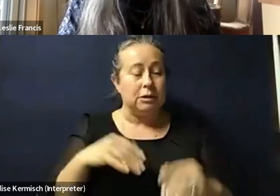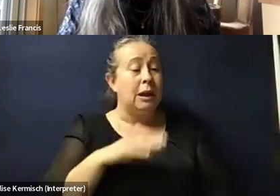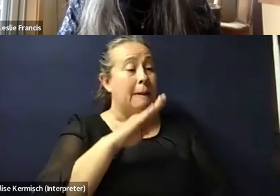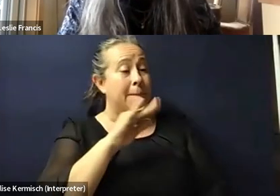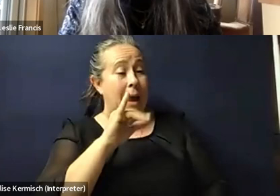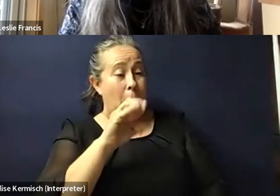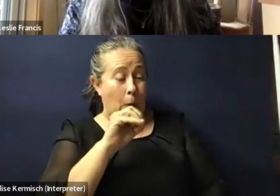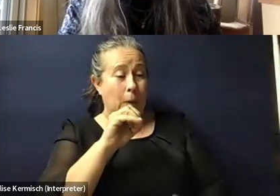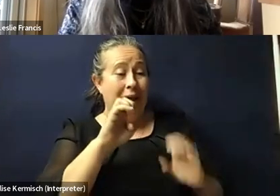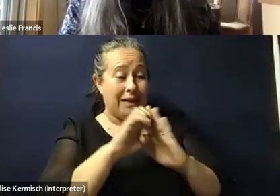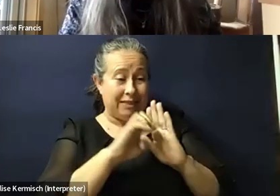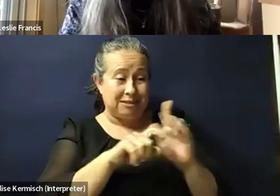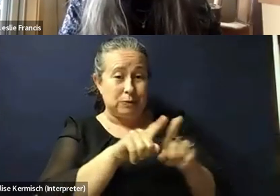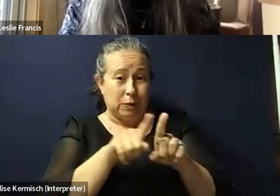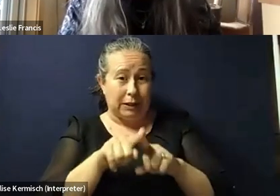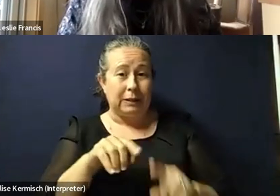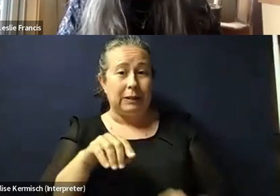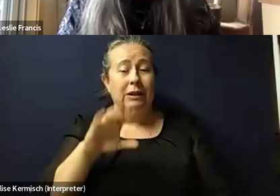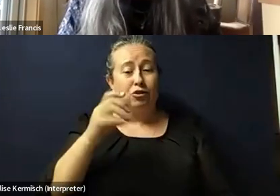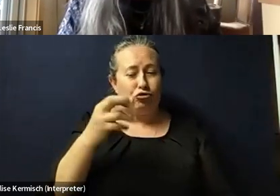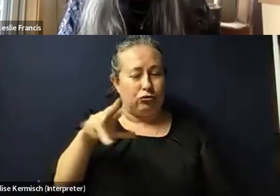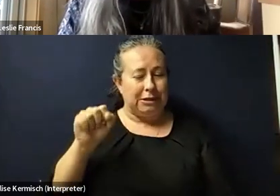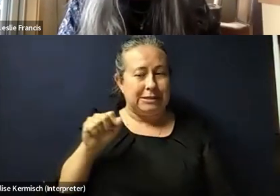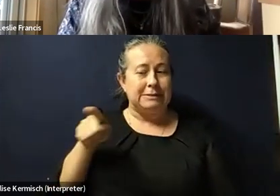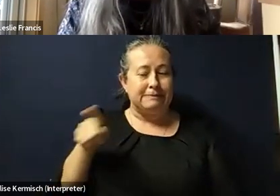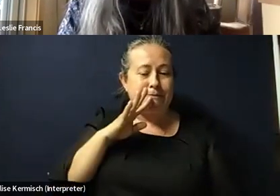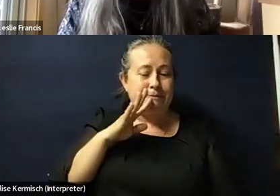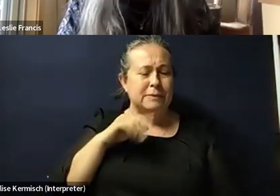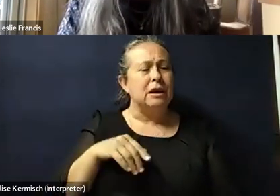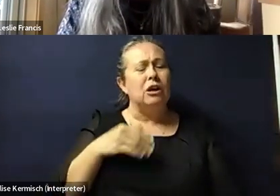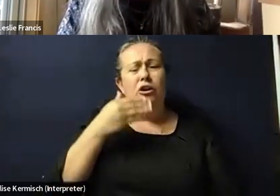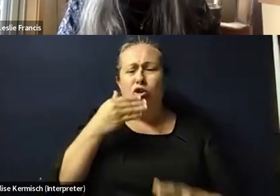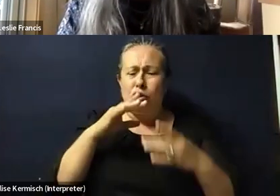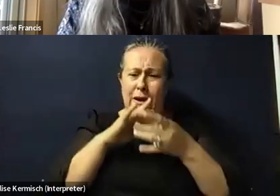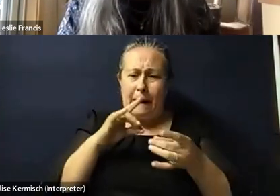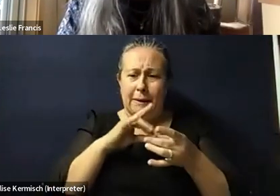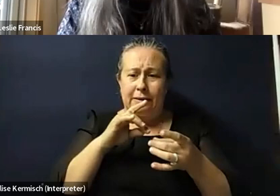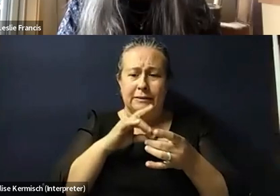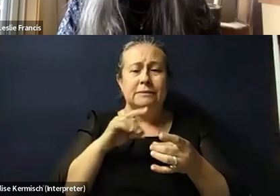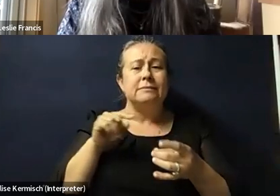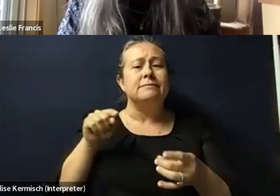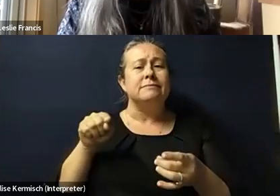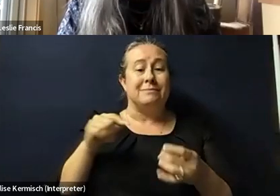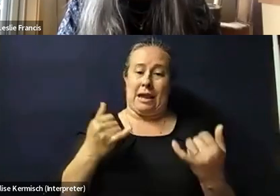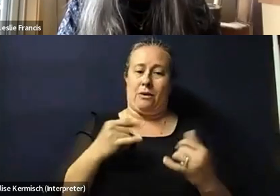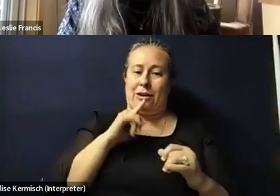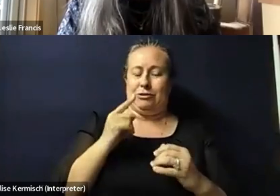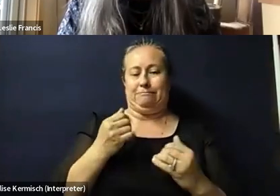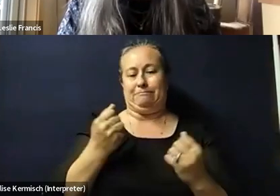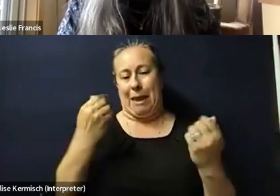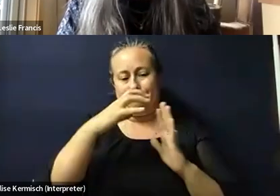well. There's a very good comment in there's lots of